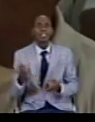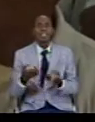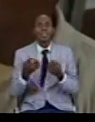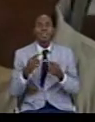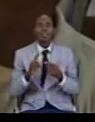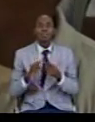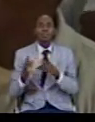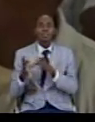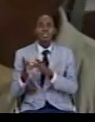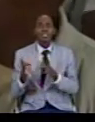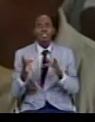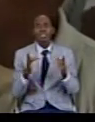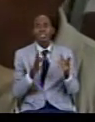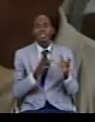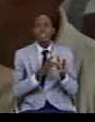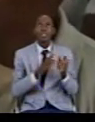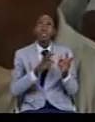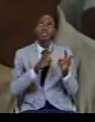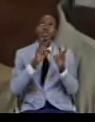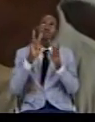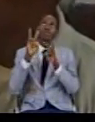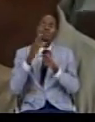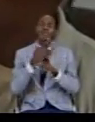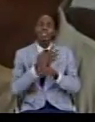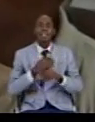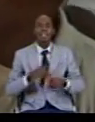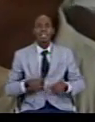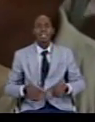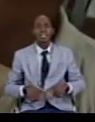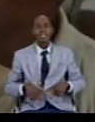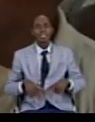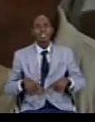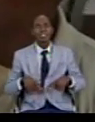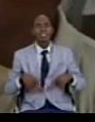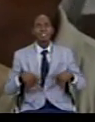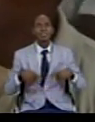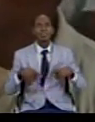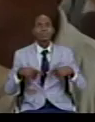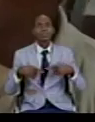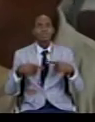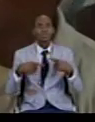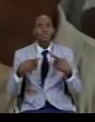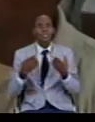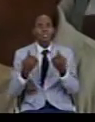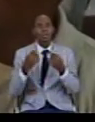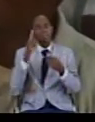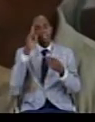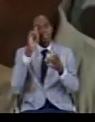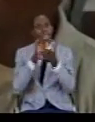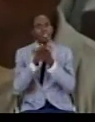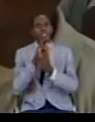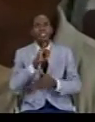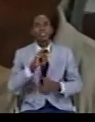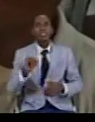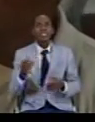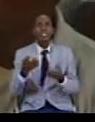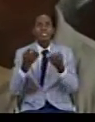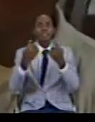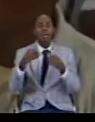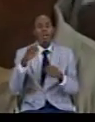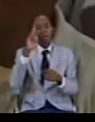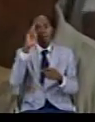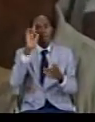believing. Come to Jesus, look. Oh, look and leave.